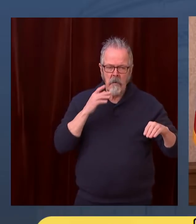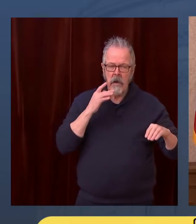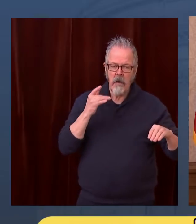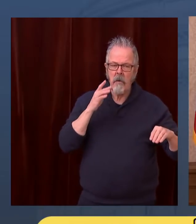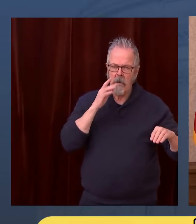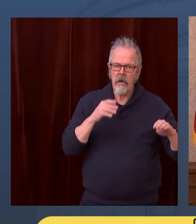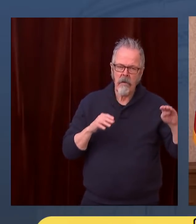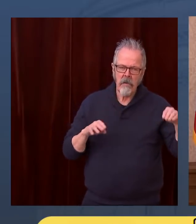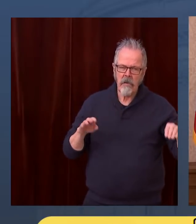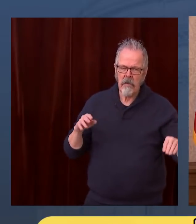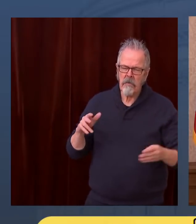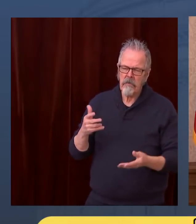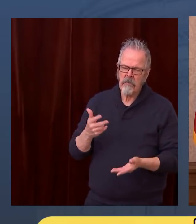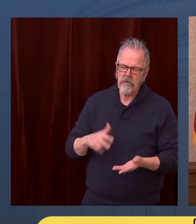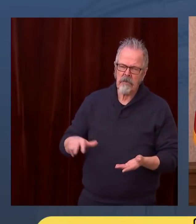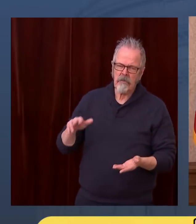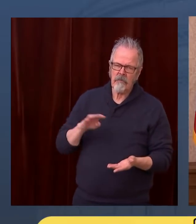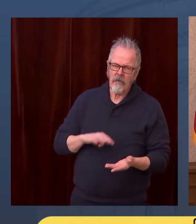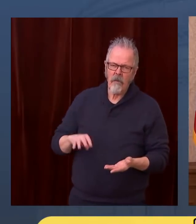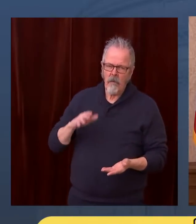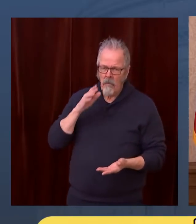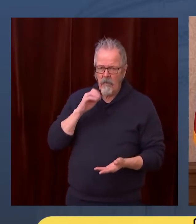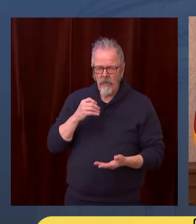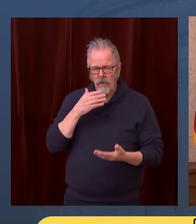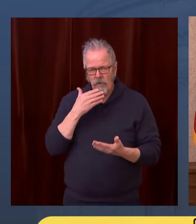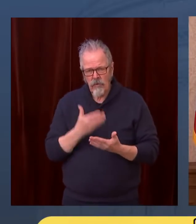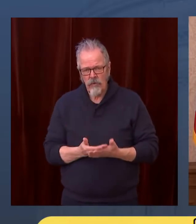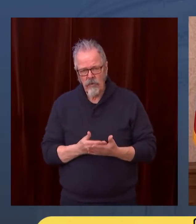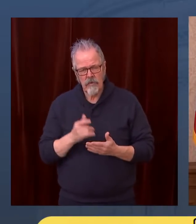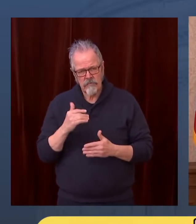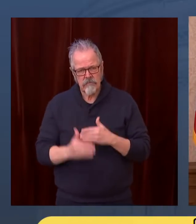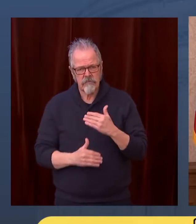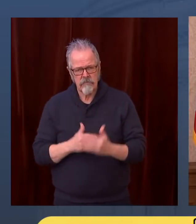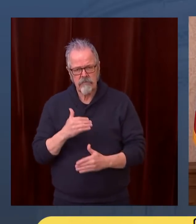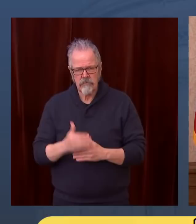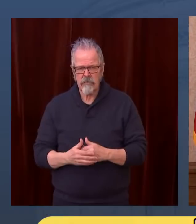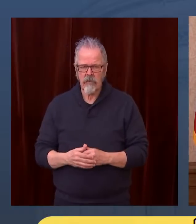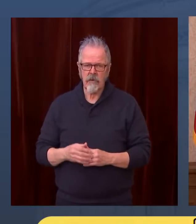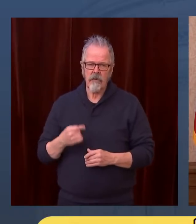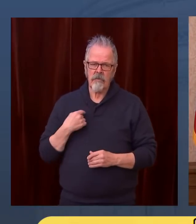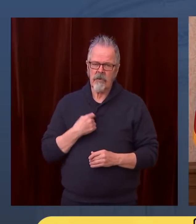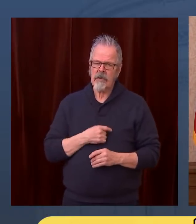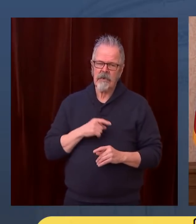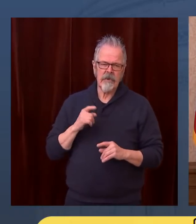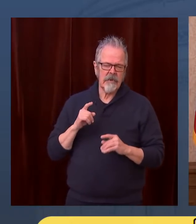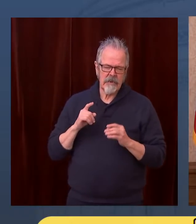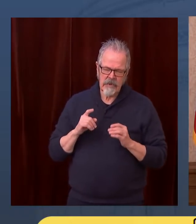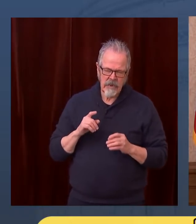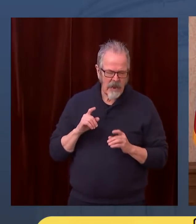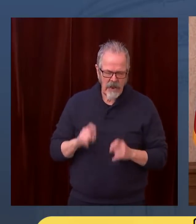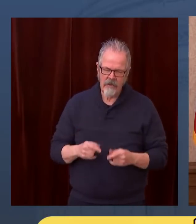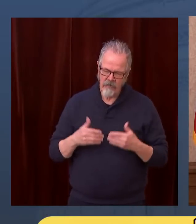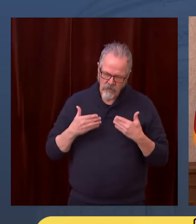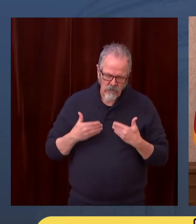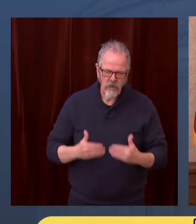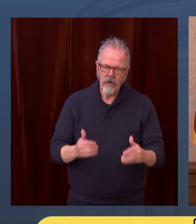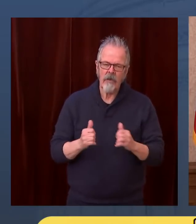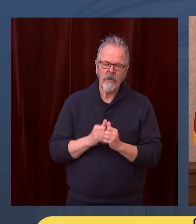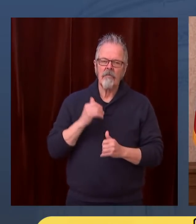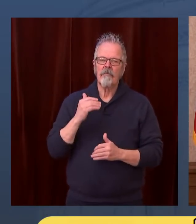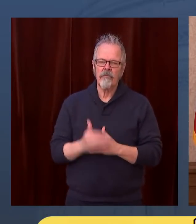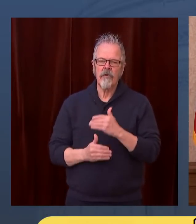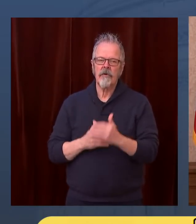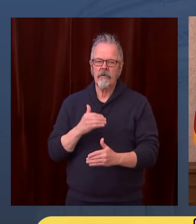I think that we'll be in good shape in that regard. So we're moving forward on a statewide basis. I'll only add